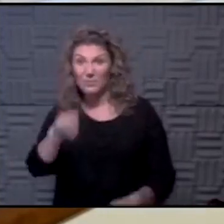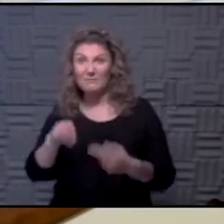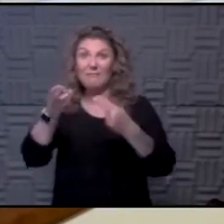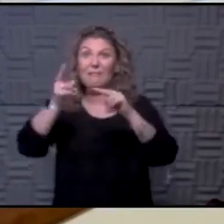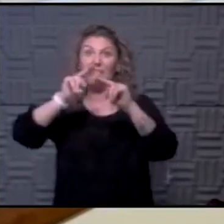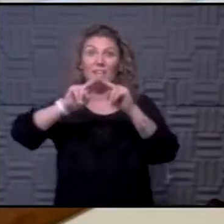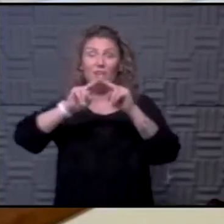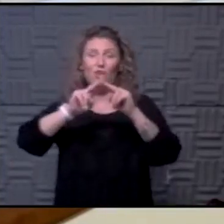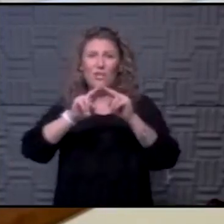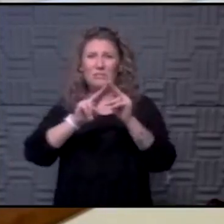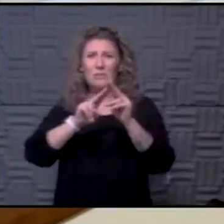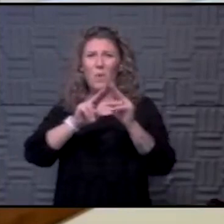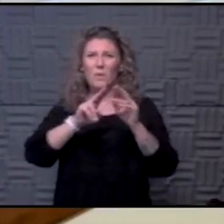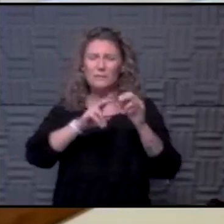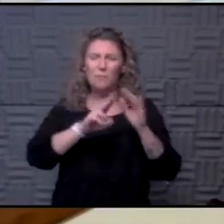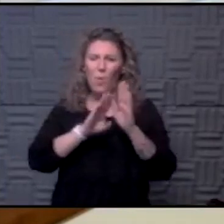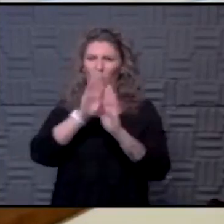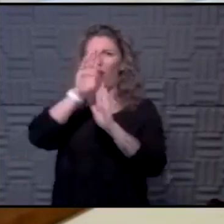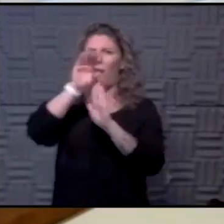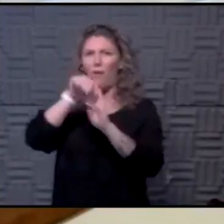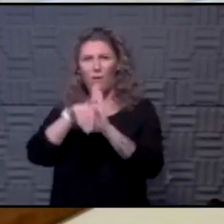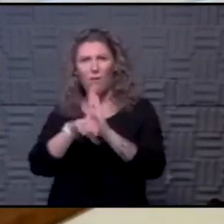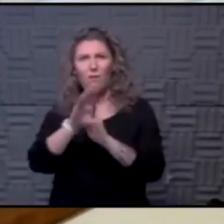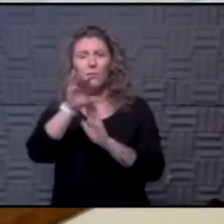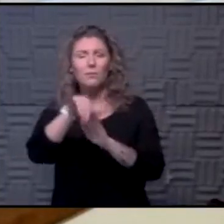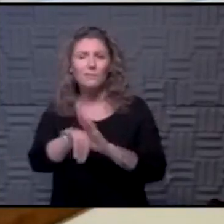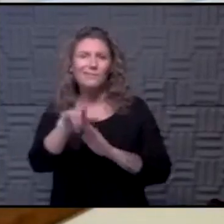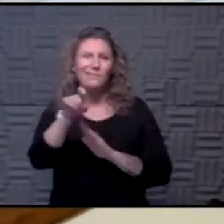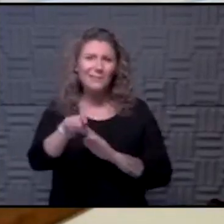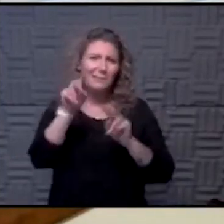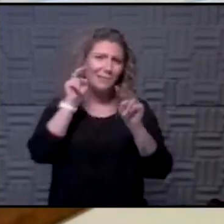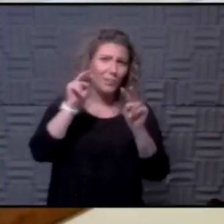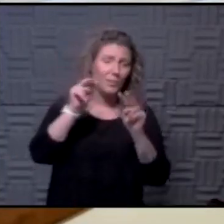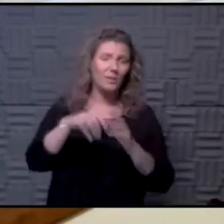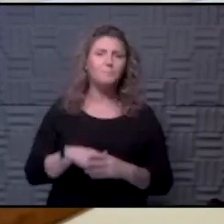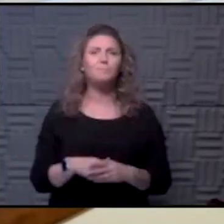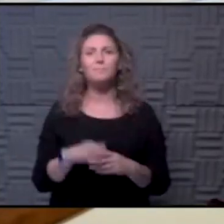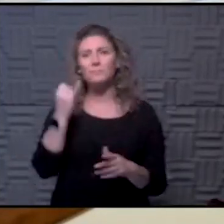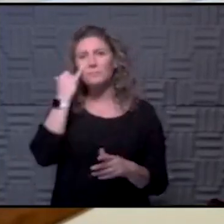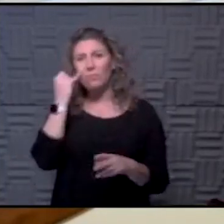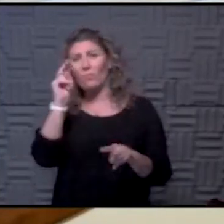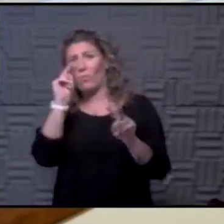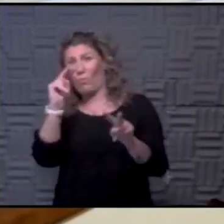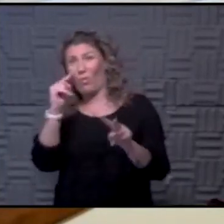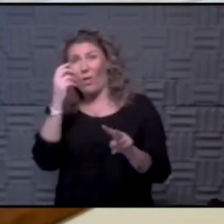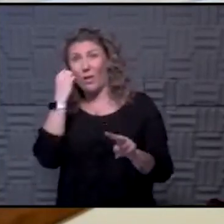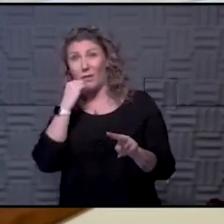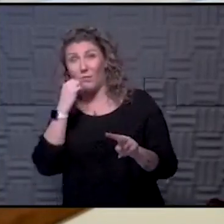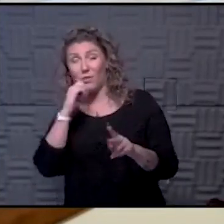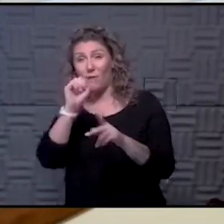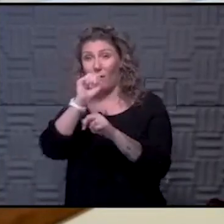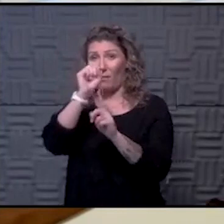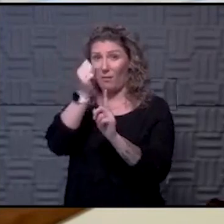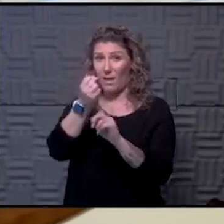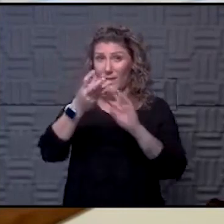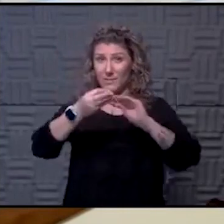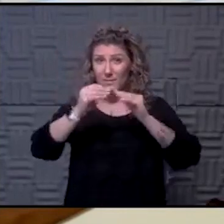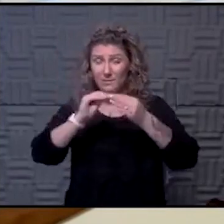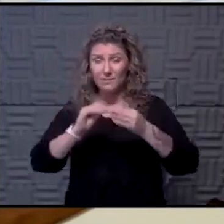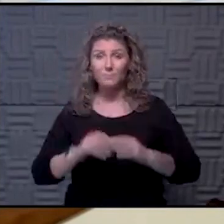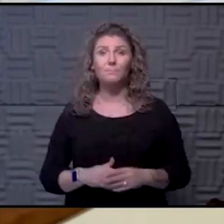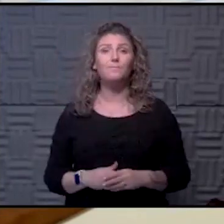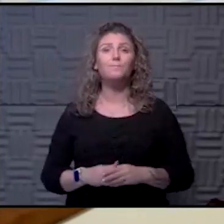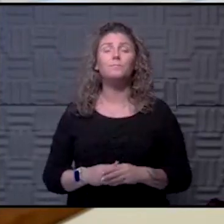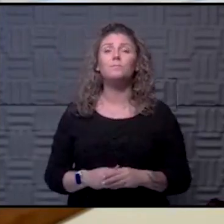so we're having to watch kind of some of those. In fact, if you go to our dashboard and look at the daily case count